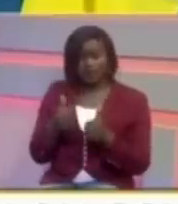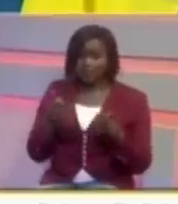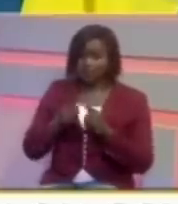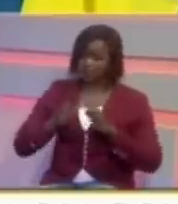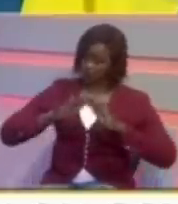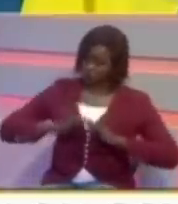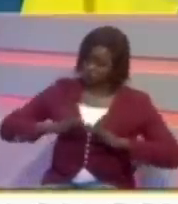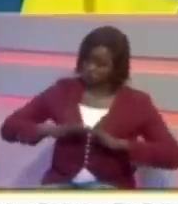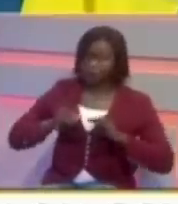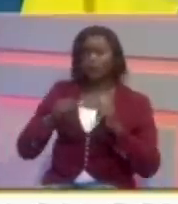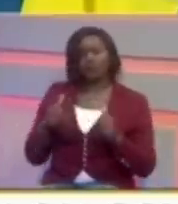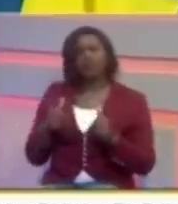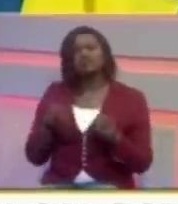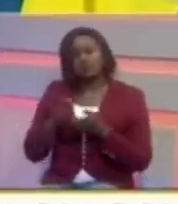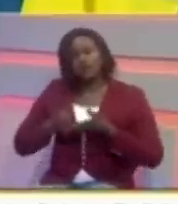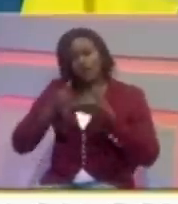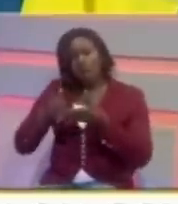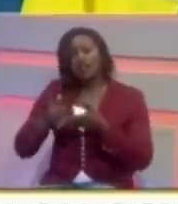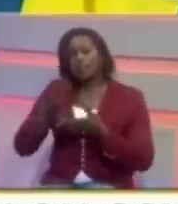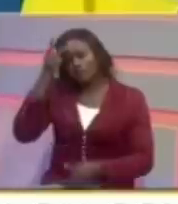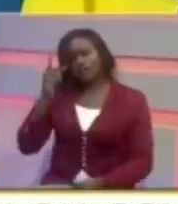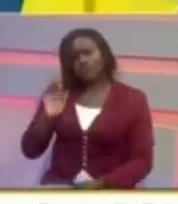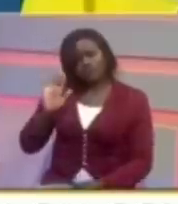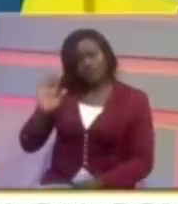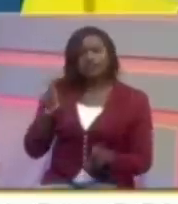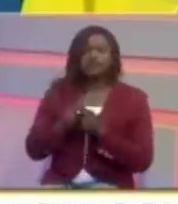help their parents and help all of you.